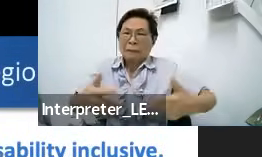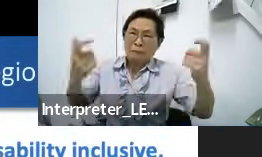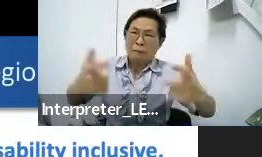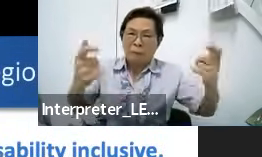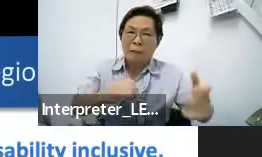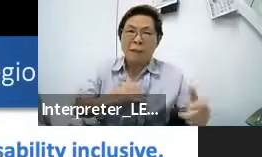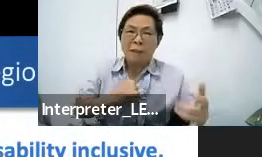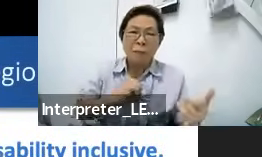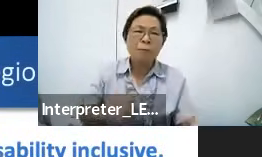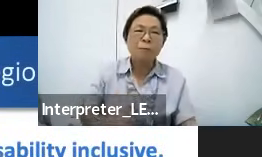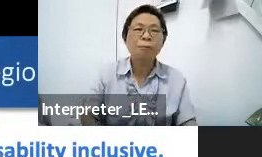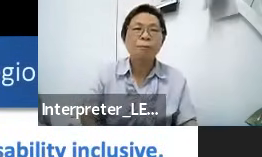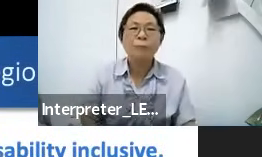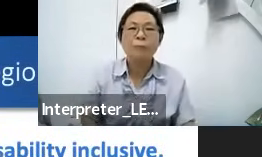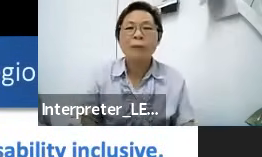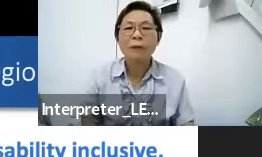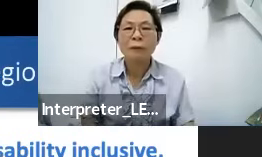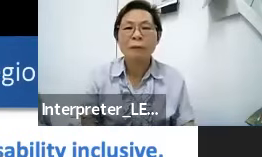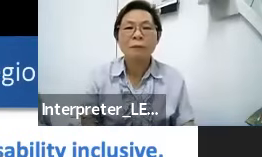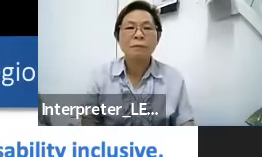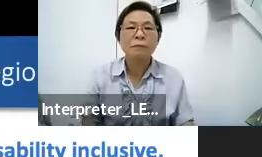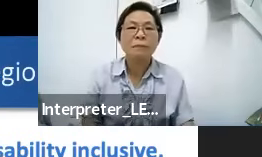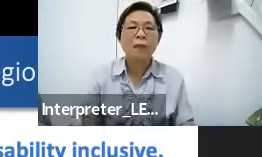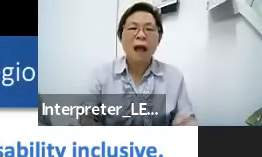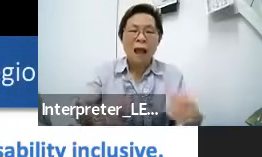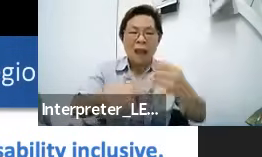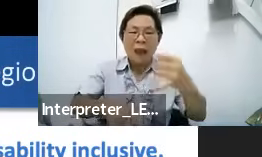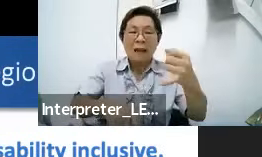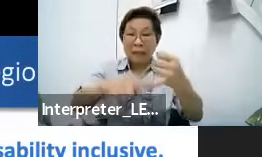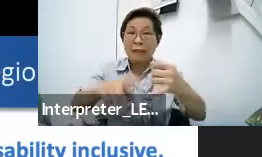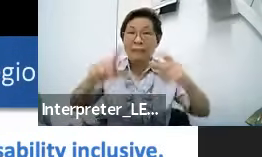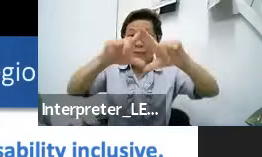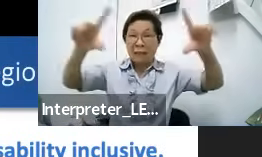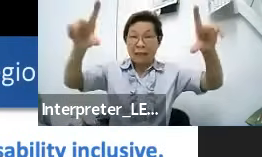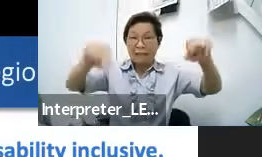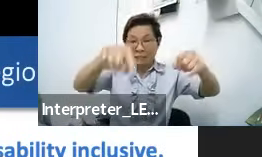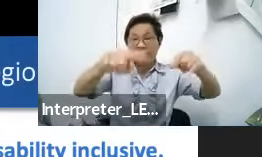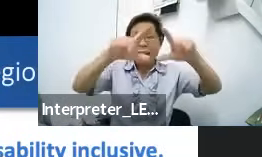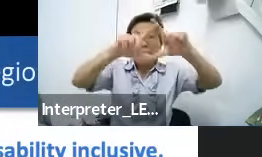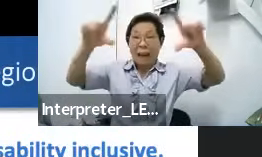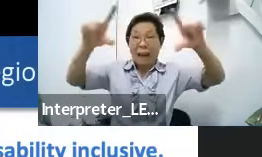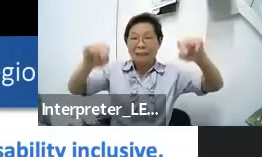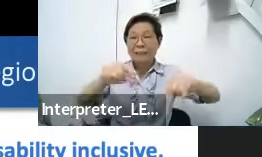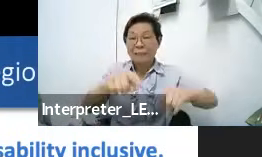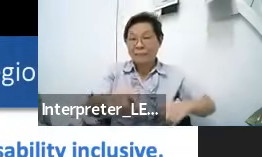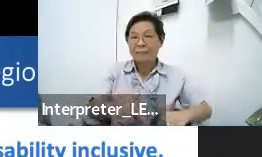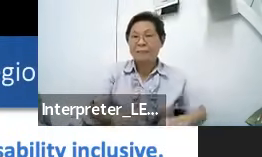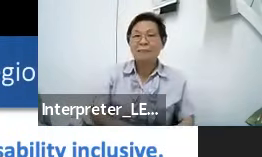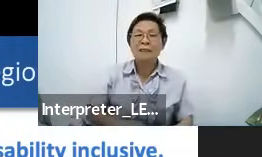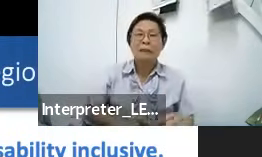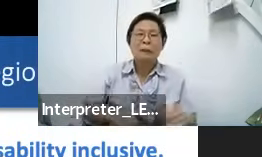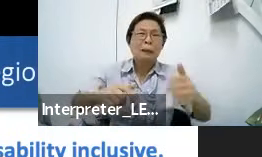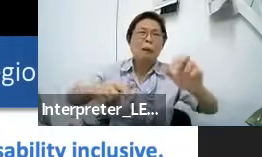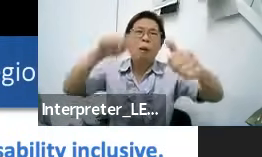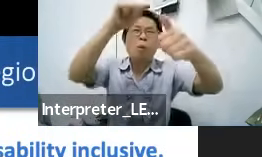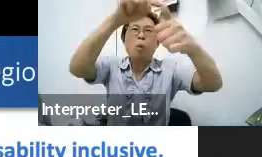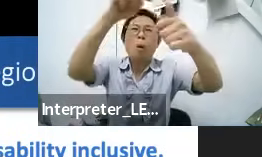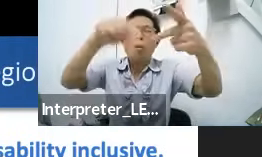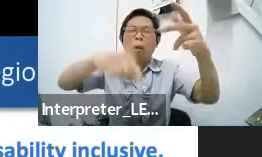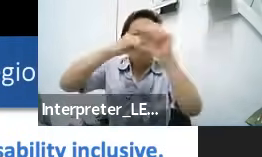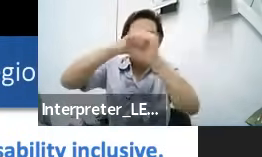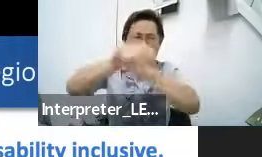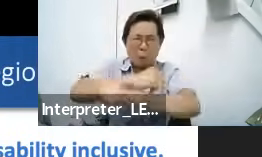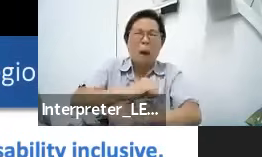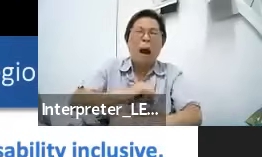So just, I think this is the last slide. The key challenges that I